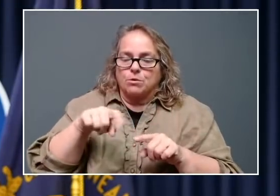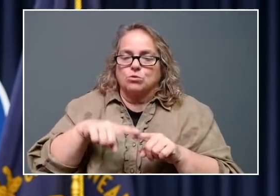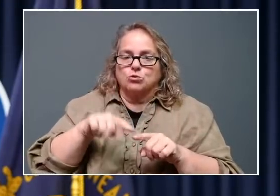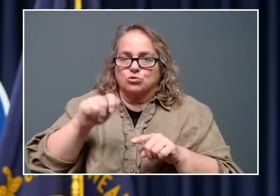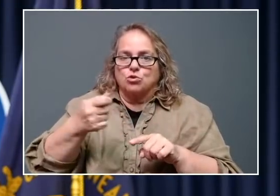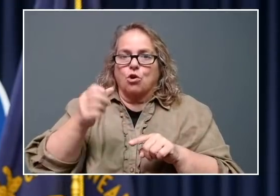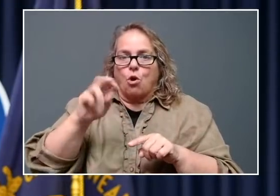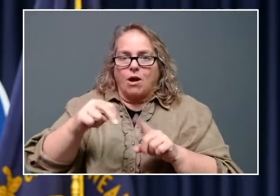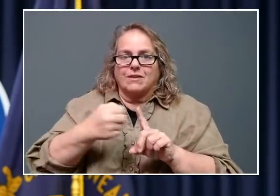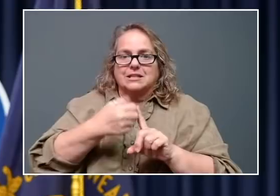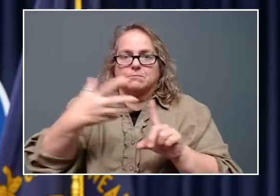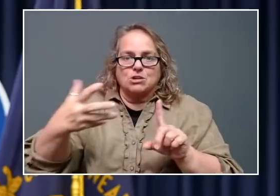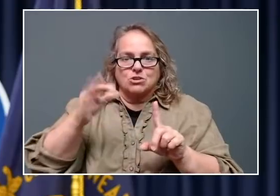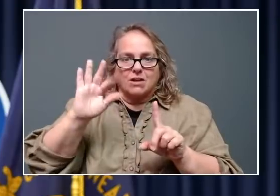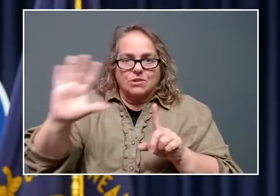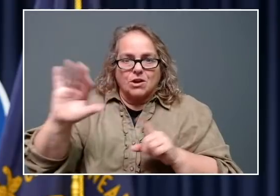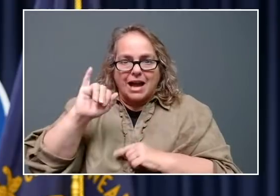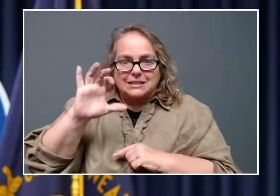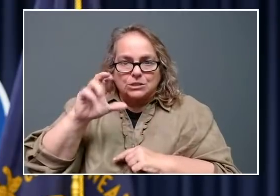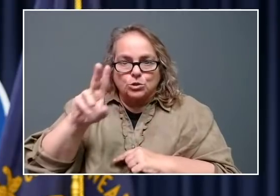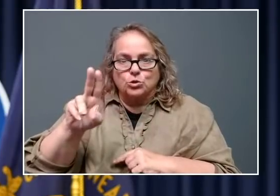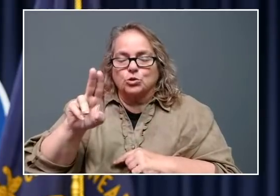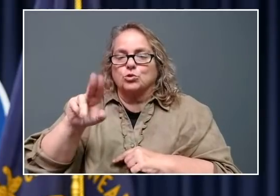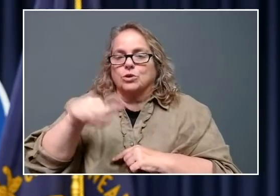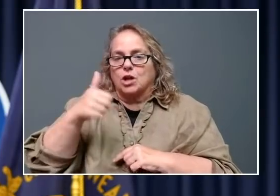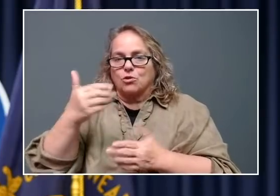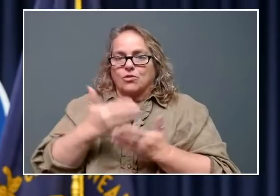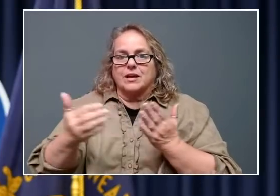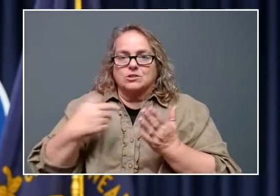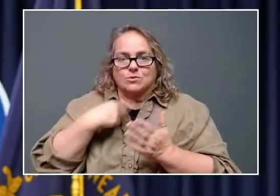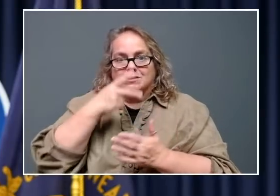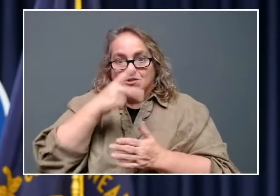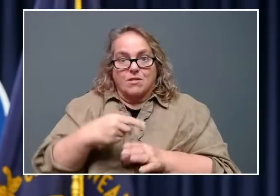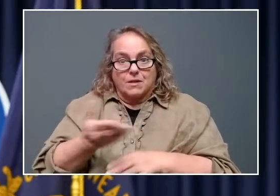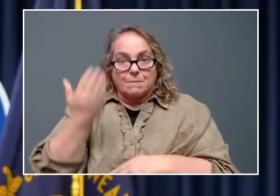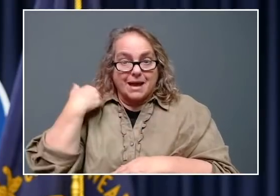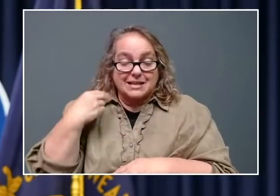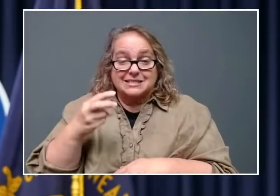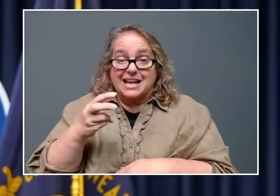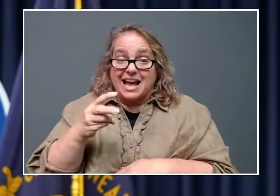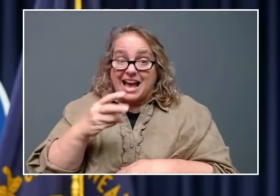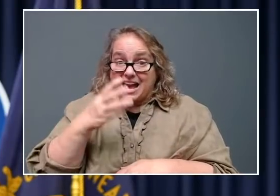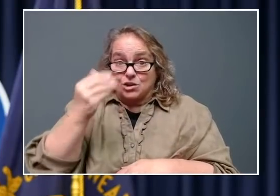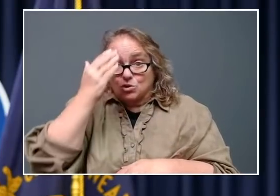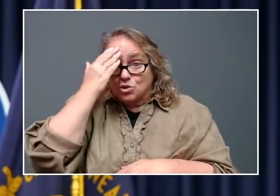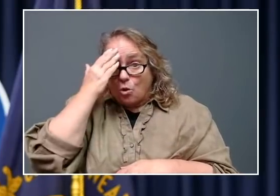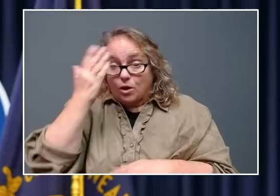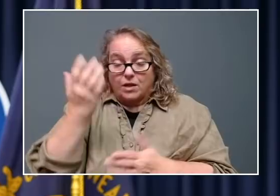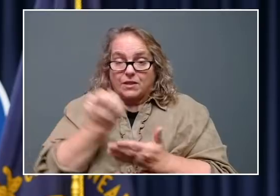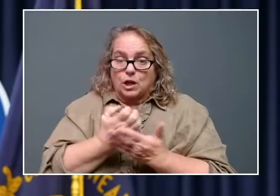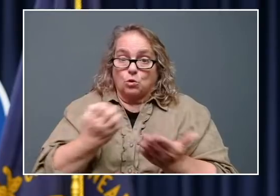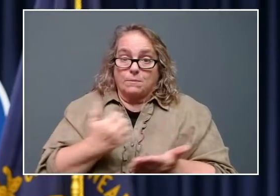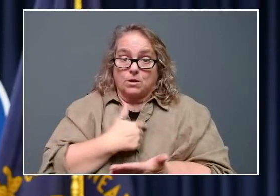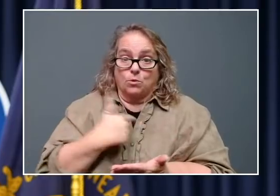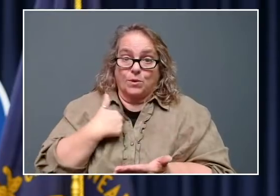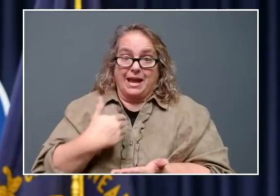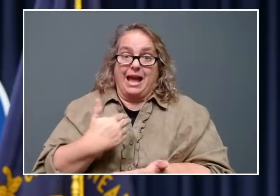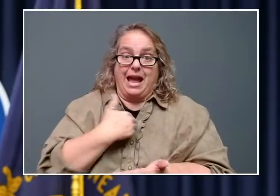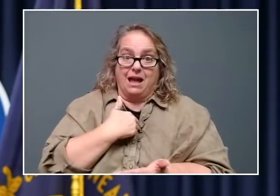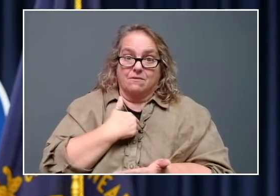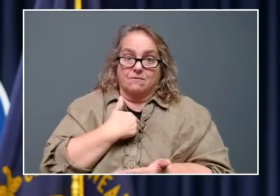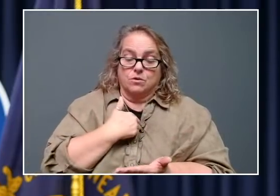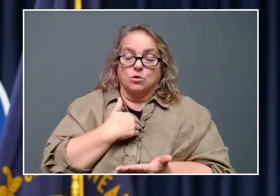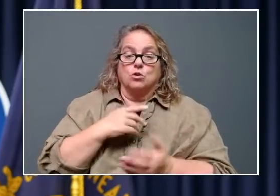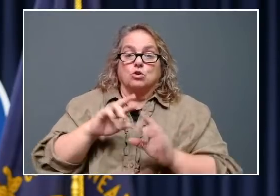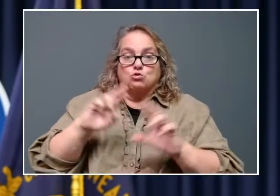of the ICU and the other things that we've seen in the past, and knowing the equipment that we have and being ready to get it out